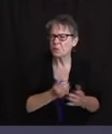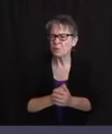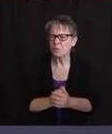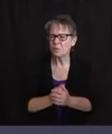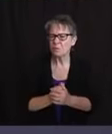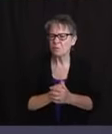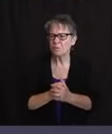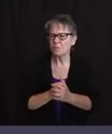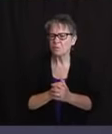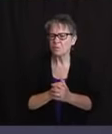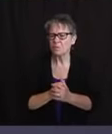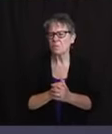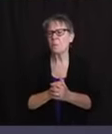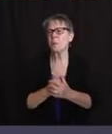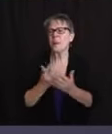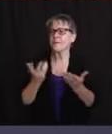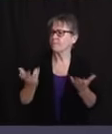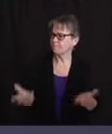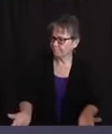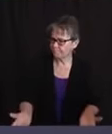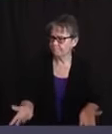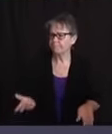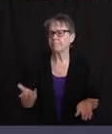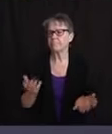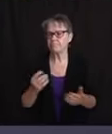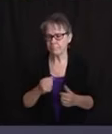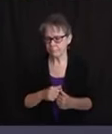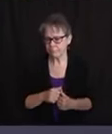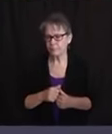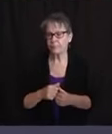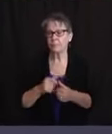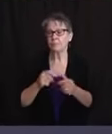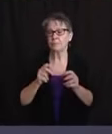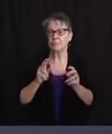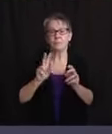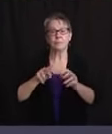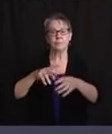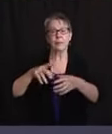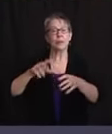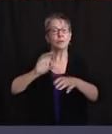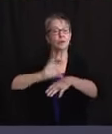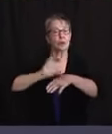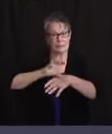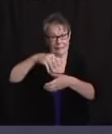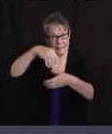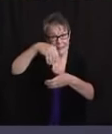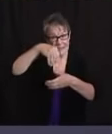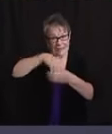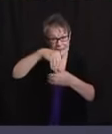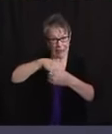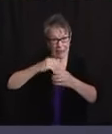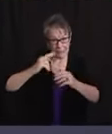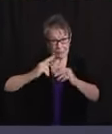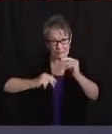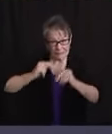on indoor faith, indoor more generally, gyms.